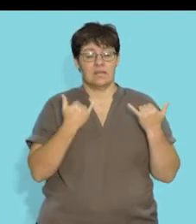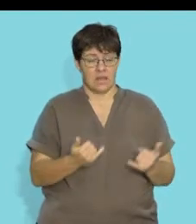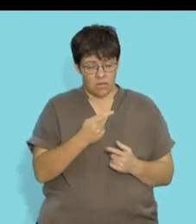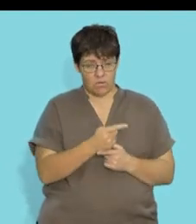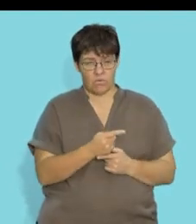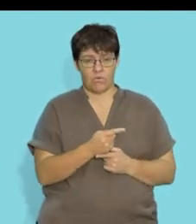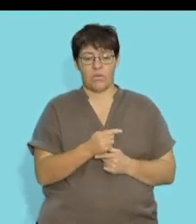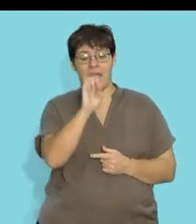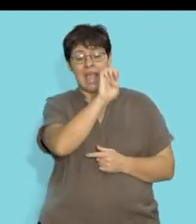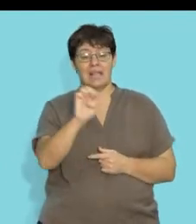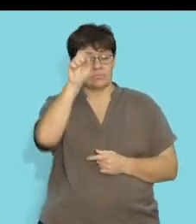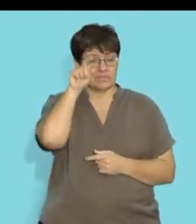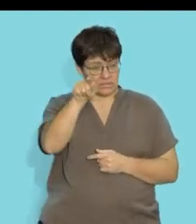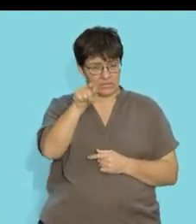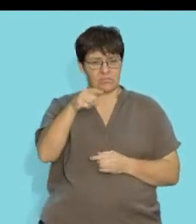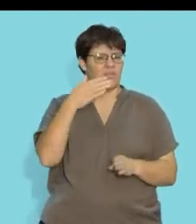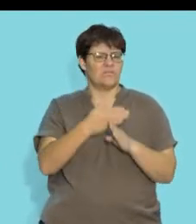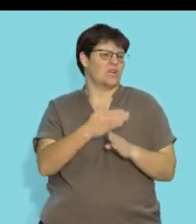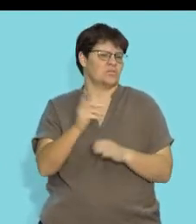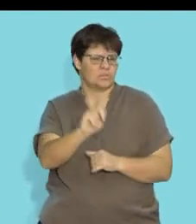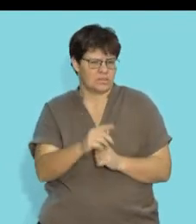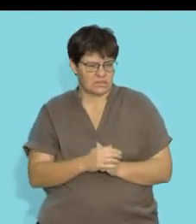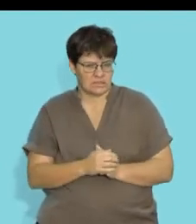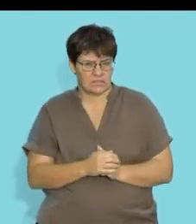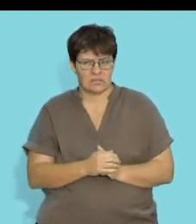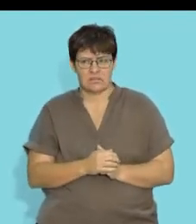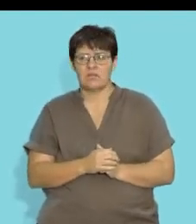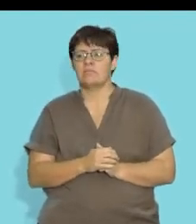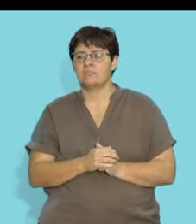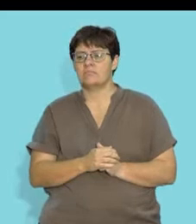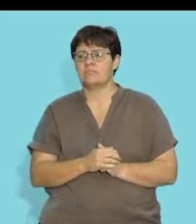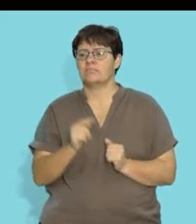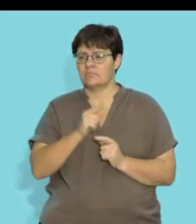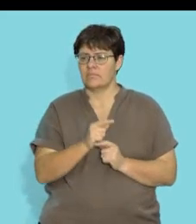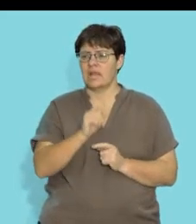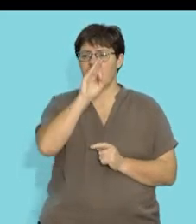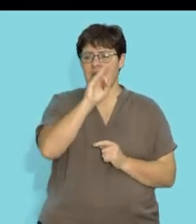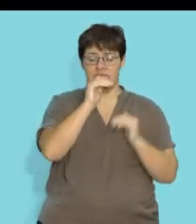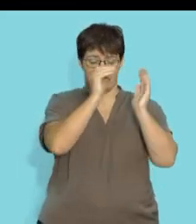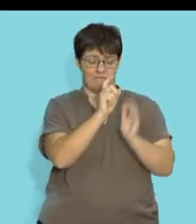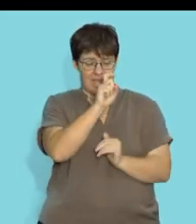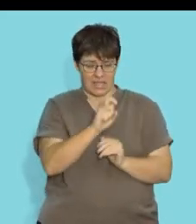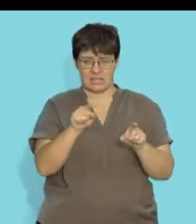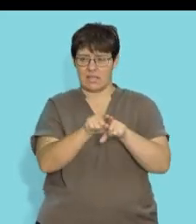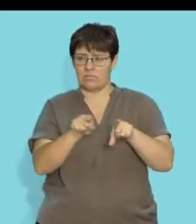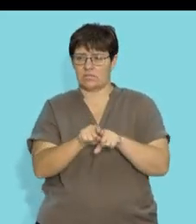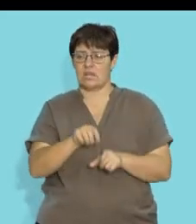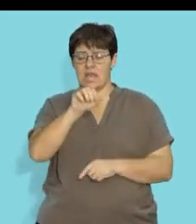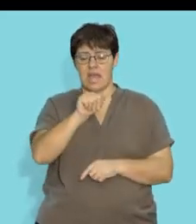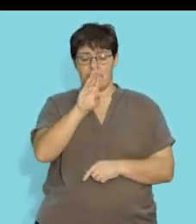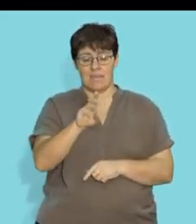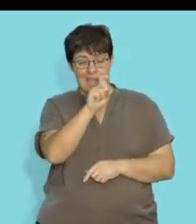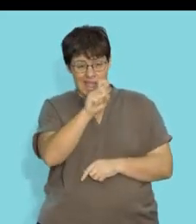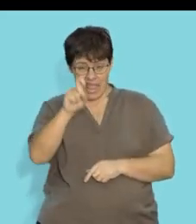Now, an exponential function will be a function of the form f of x is equals to